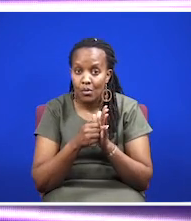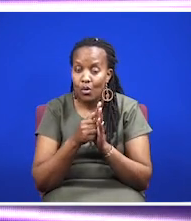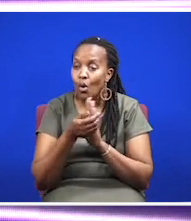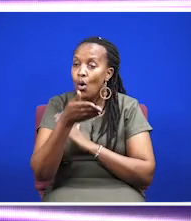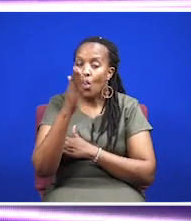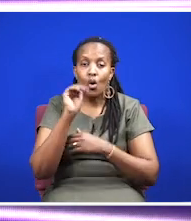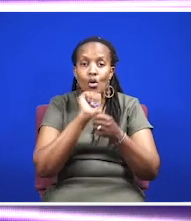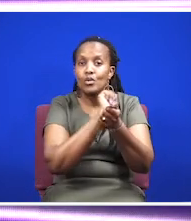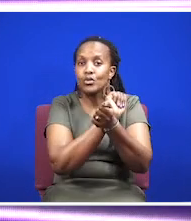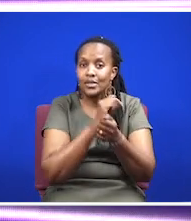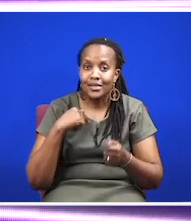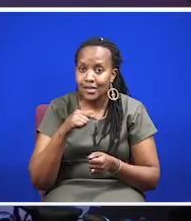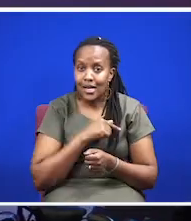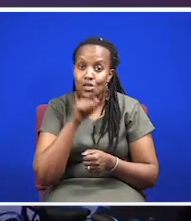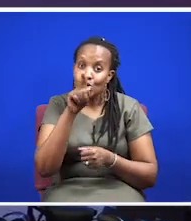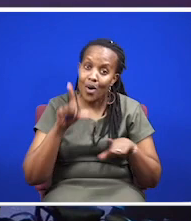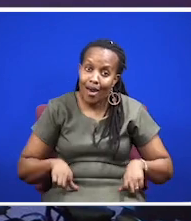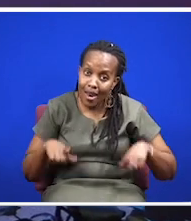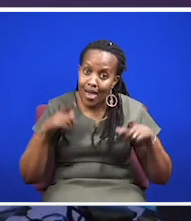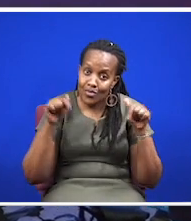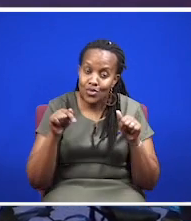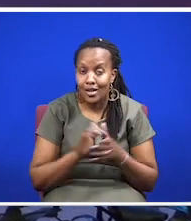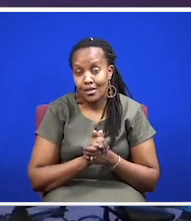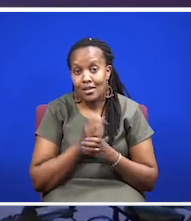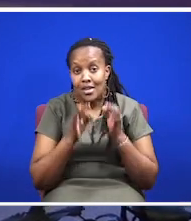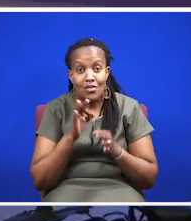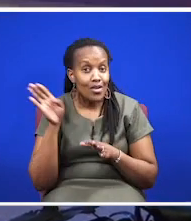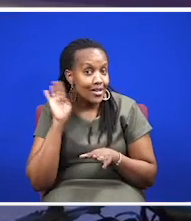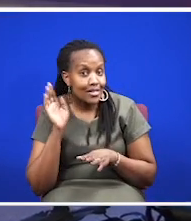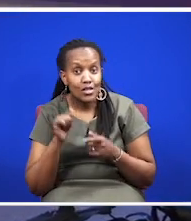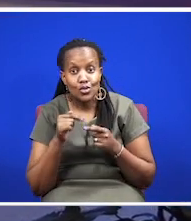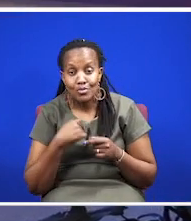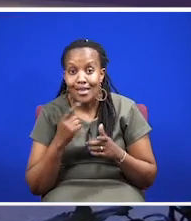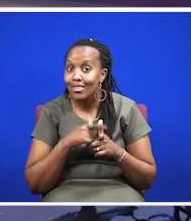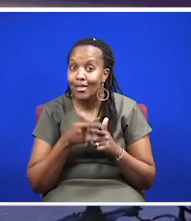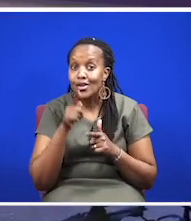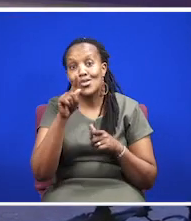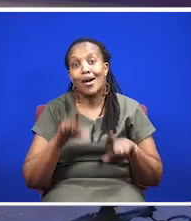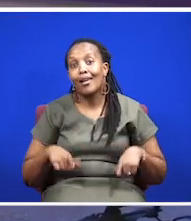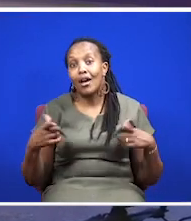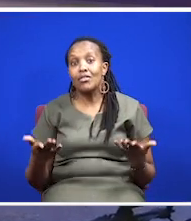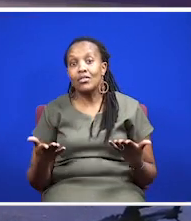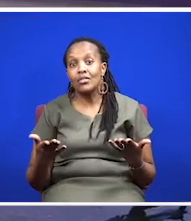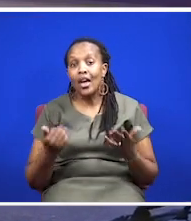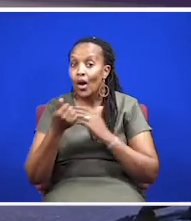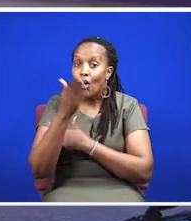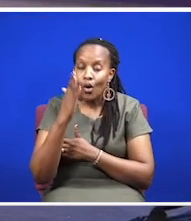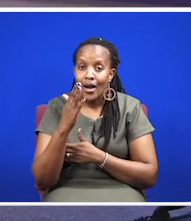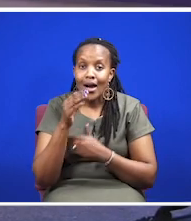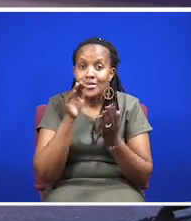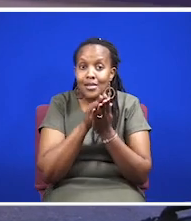us and we are alive today. If you're listening to me, it is because you are alive and it means that God has shielded